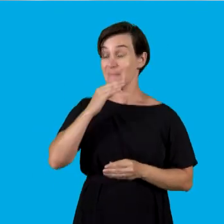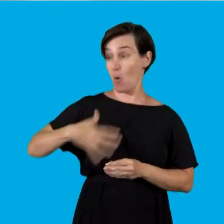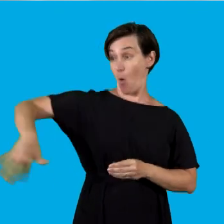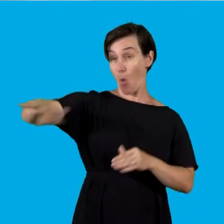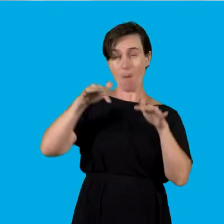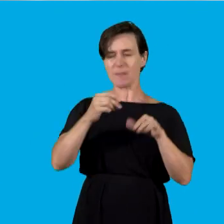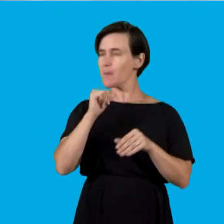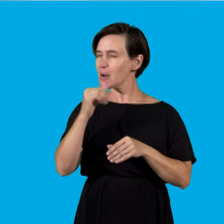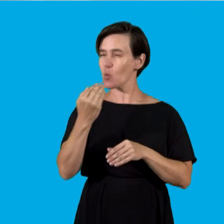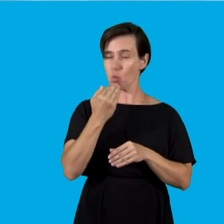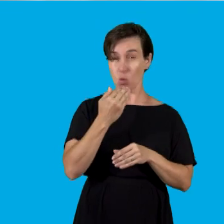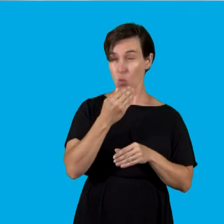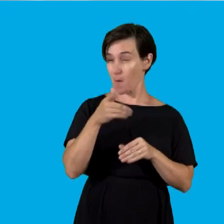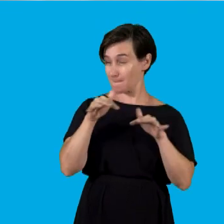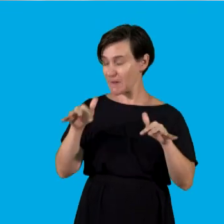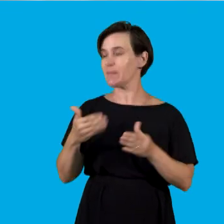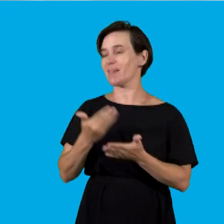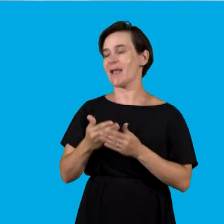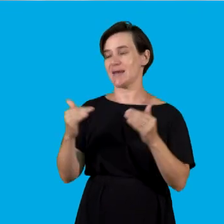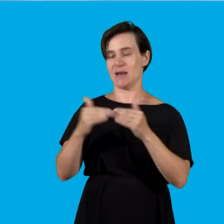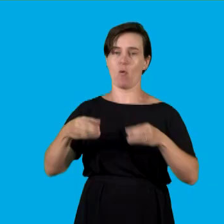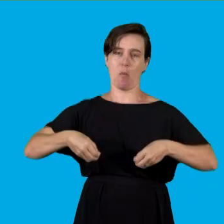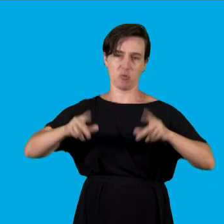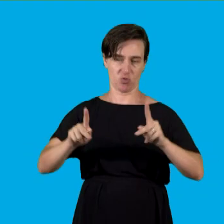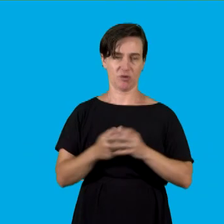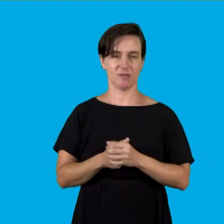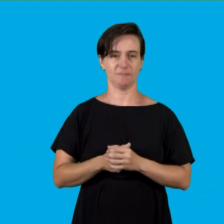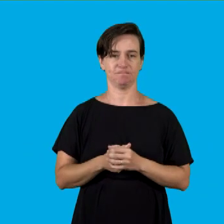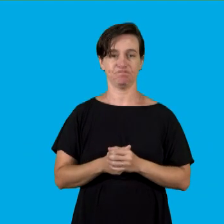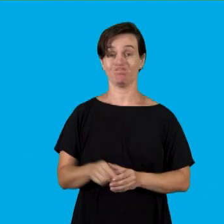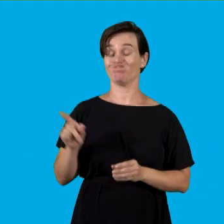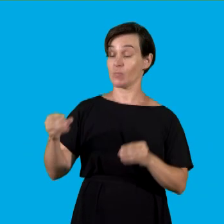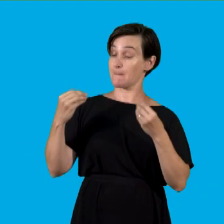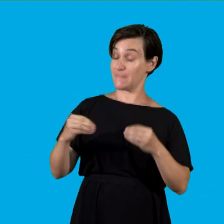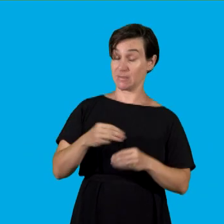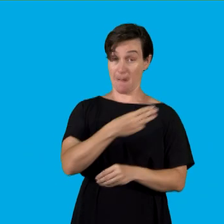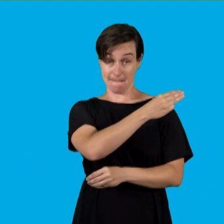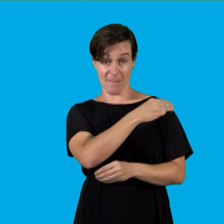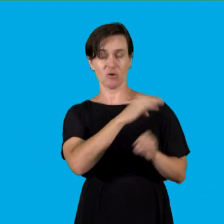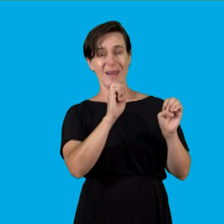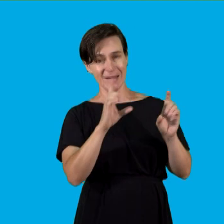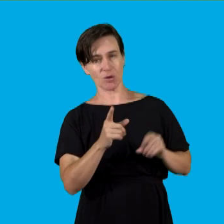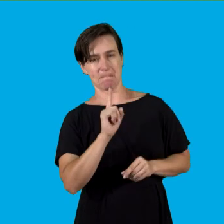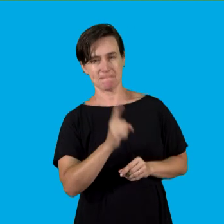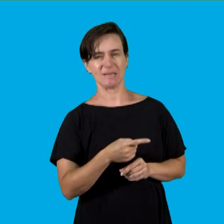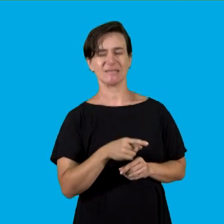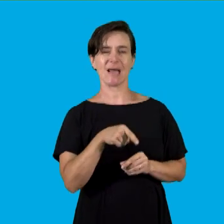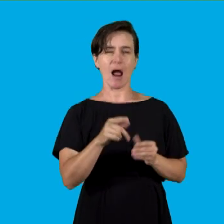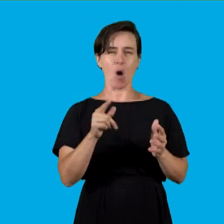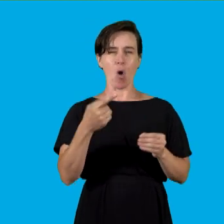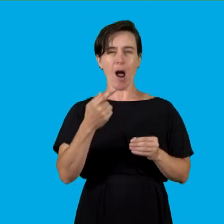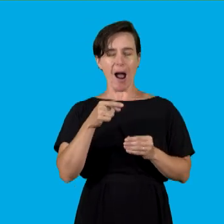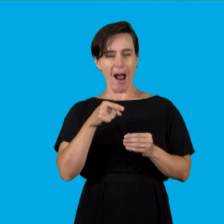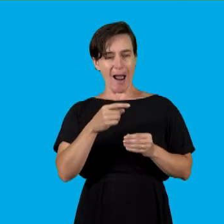equal opportunities in the workplace. Businesses should educate managers and employees on the benefits of